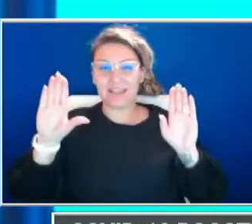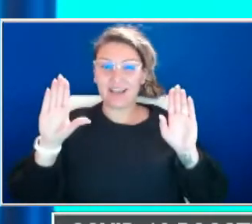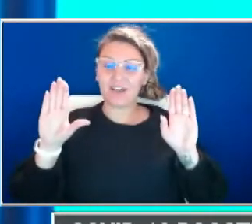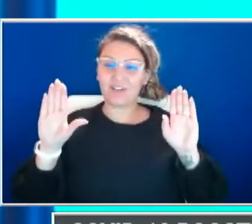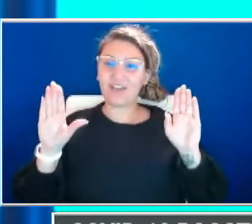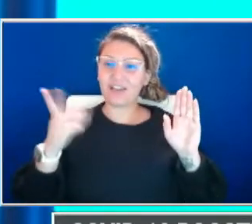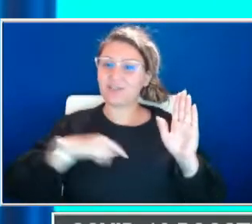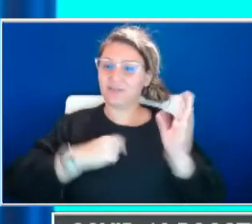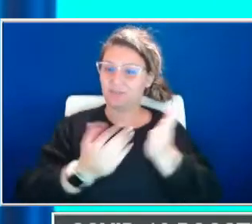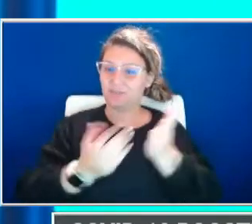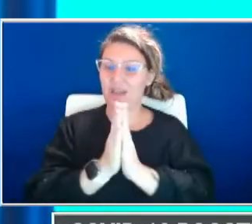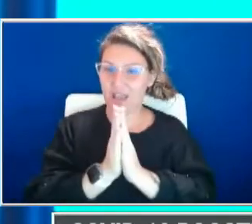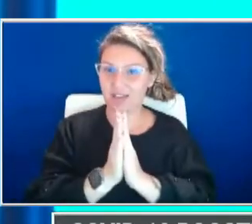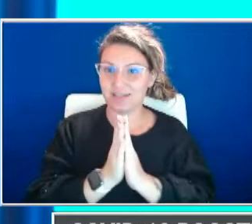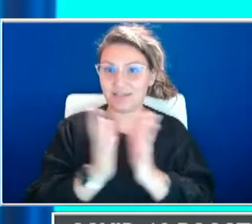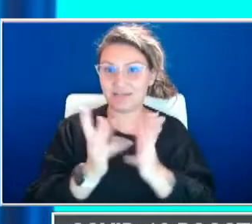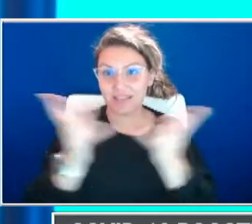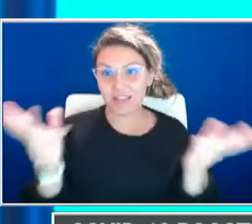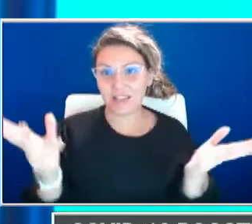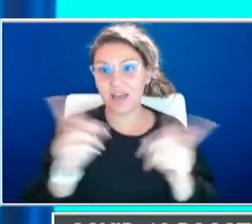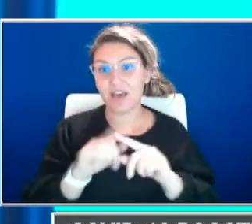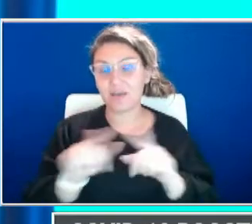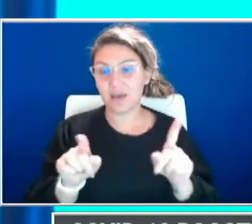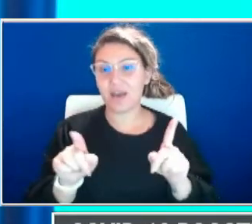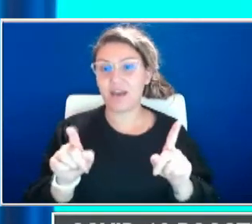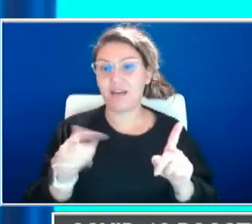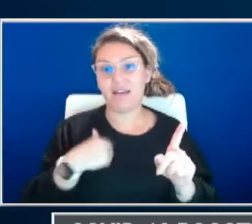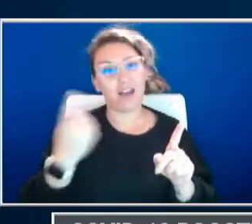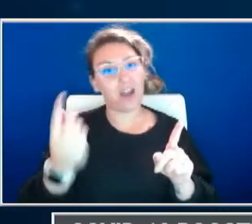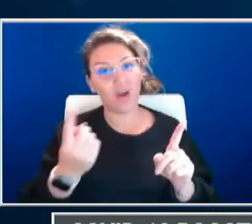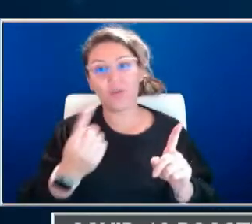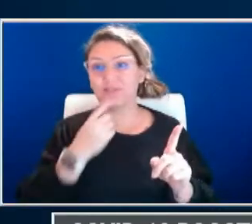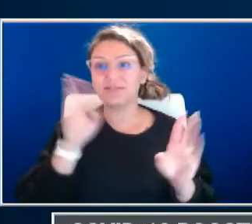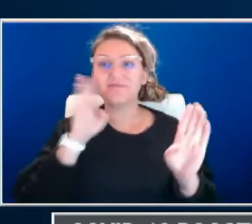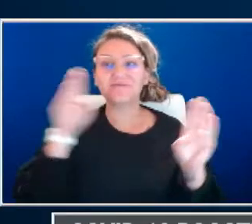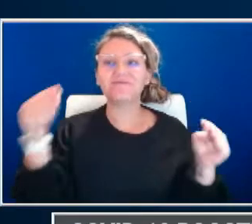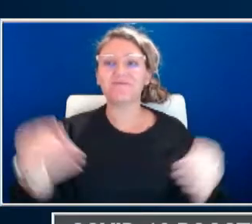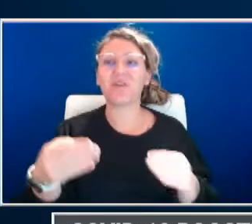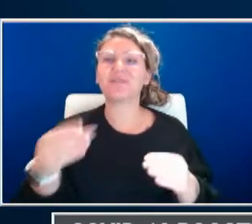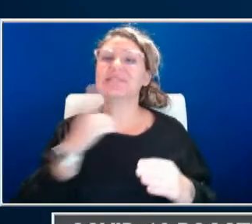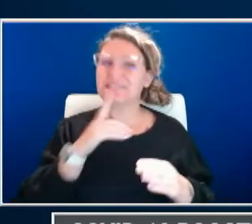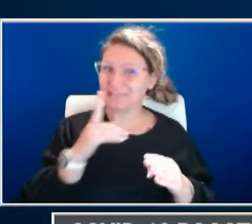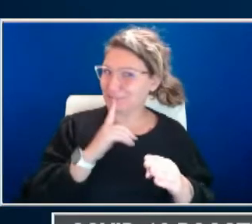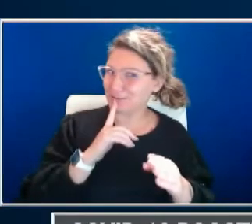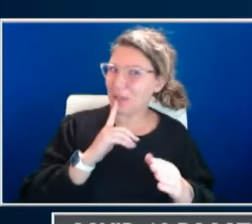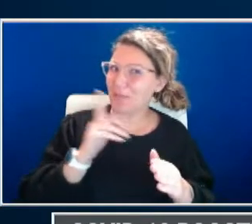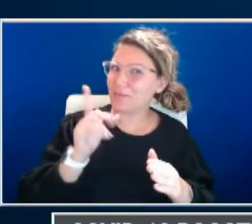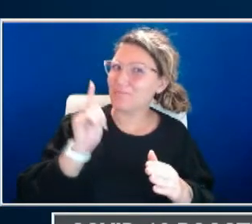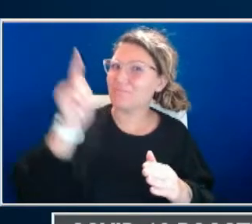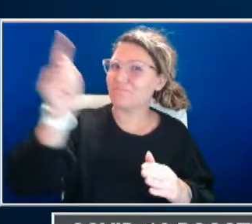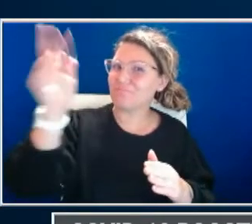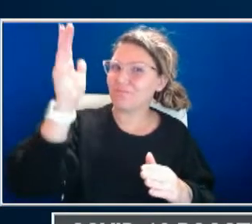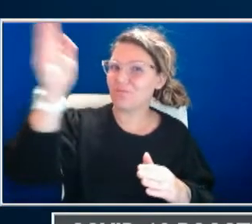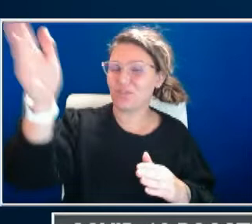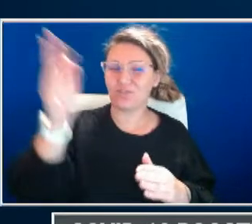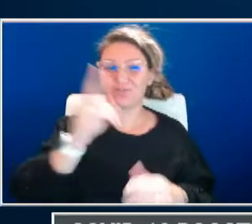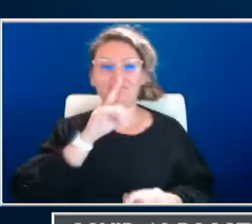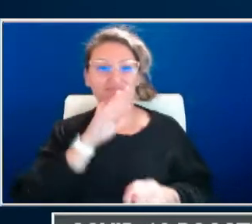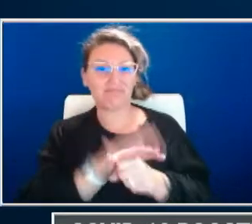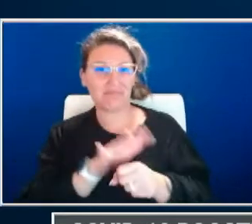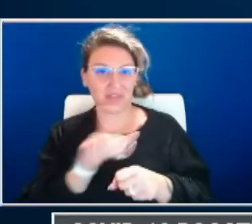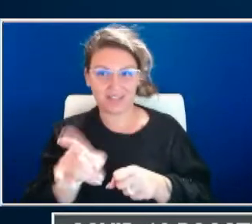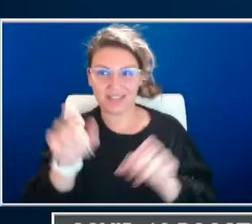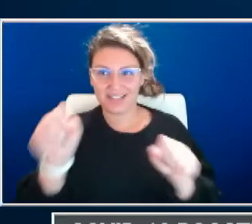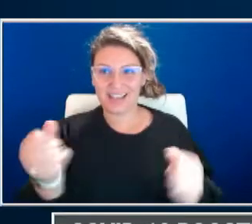lot, but, just I always tell you to focus on the big picture. So you promise your doctor's order to Vince soon will be to hug the boys,